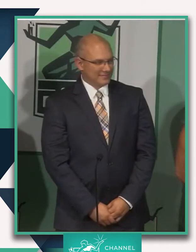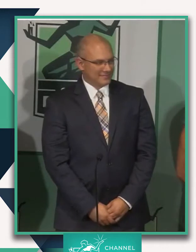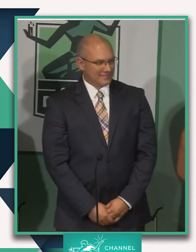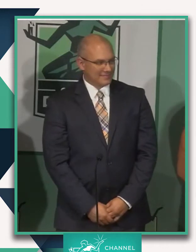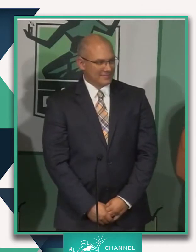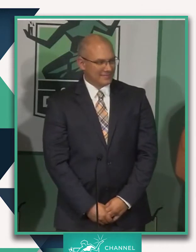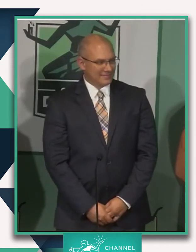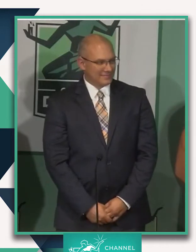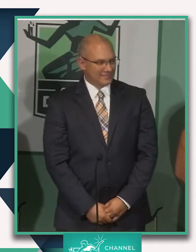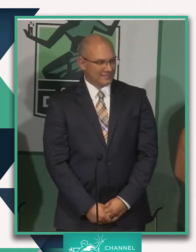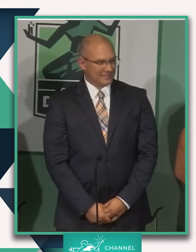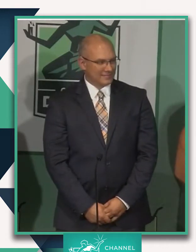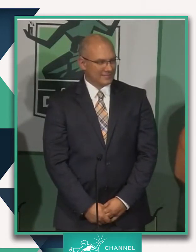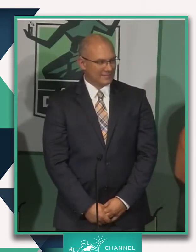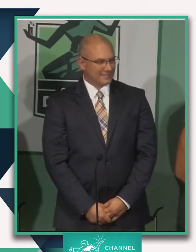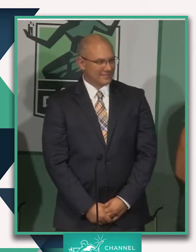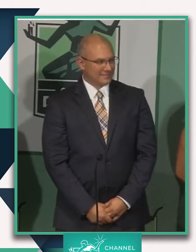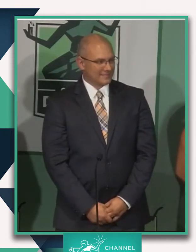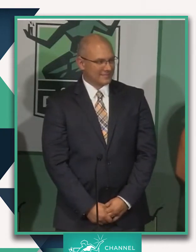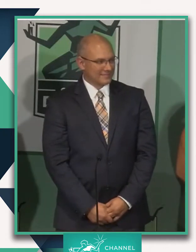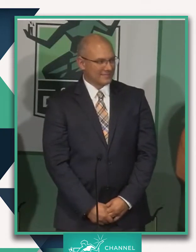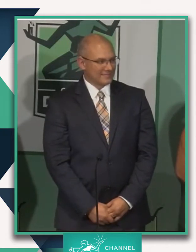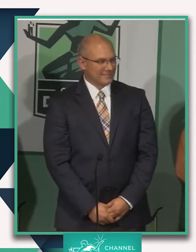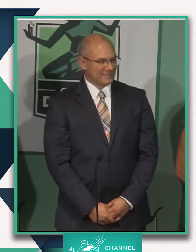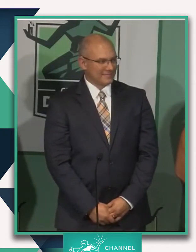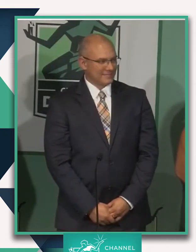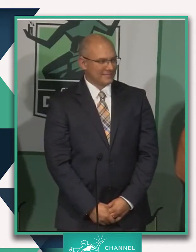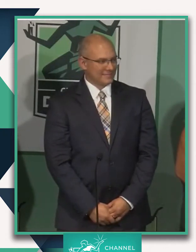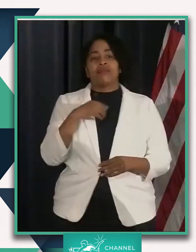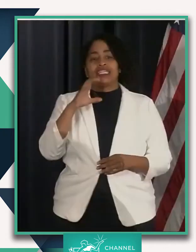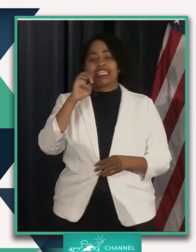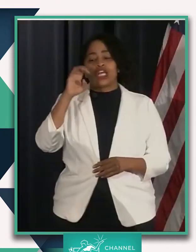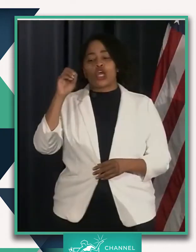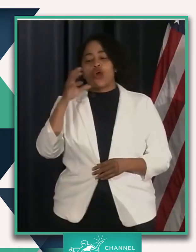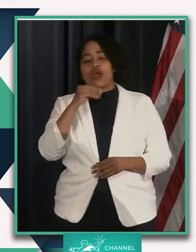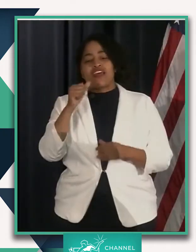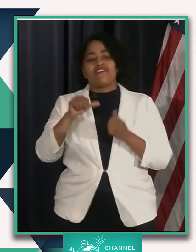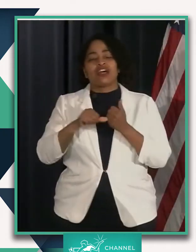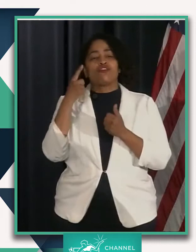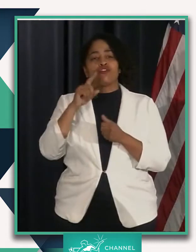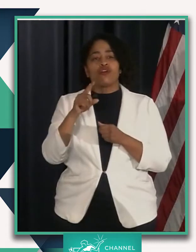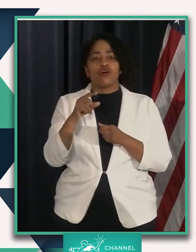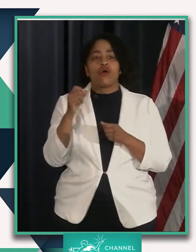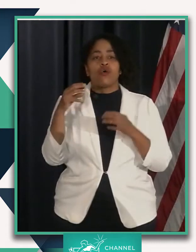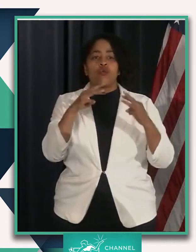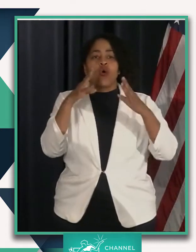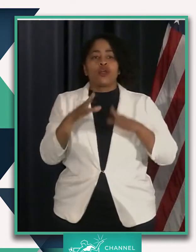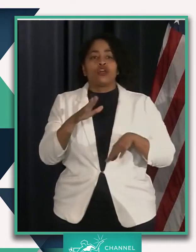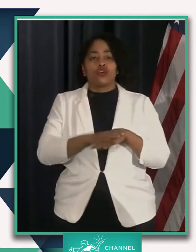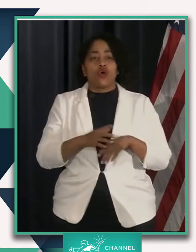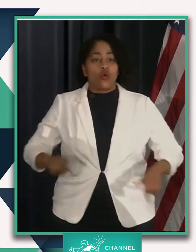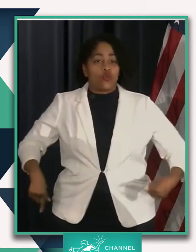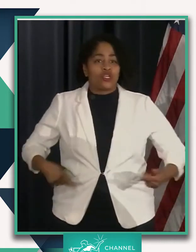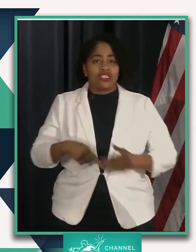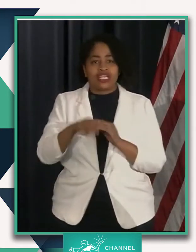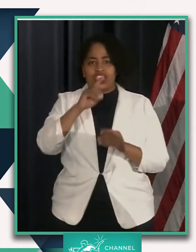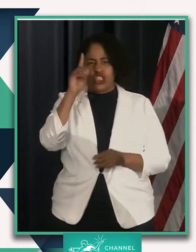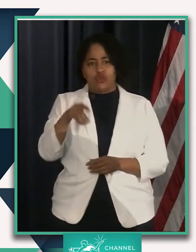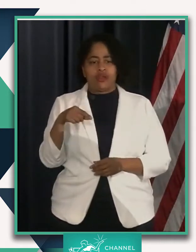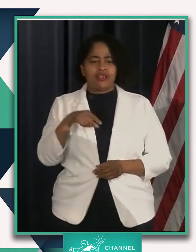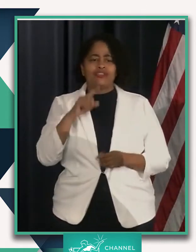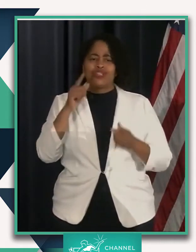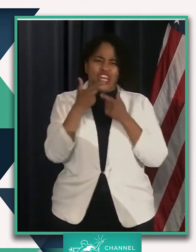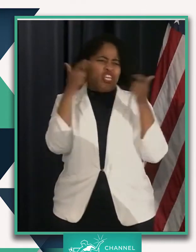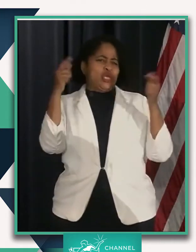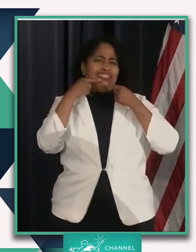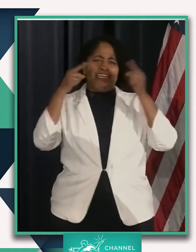Good afternoon. I'm Lisa Franklin, and I'm the CEO and founder of Warriors on Wheels of Metropolitan Detroit. And this is a huge